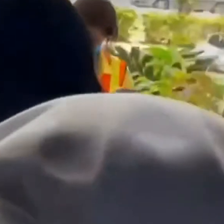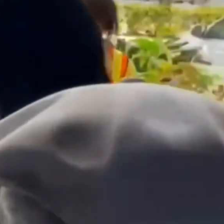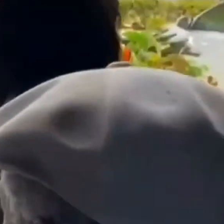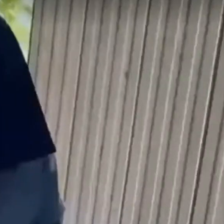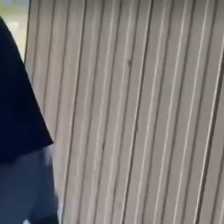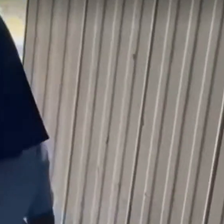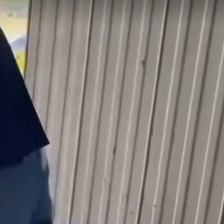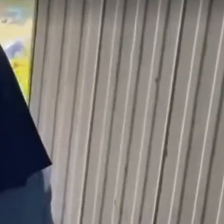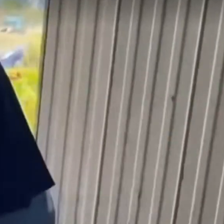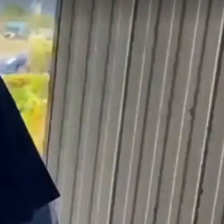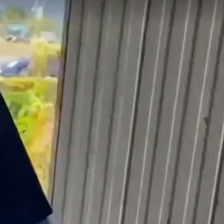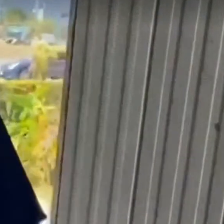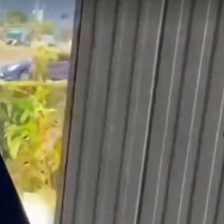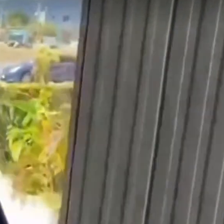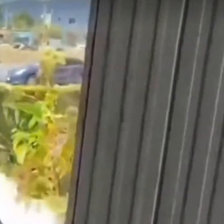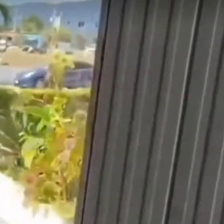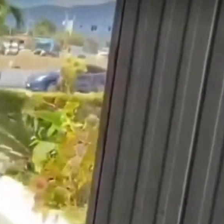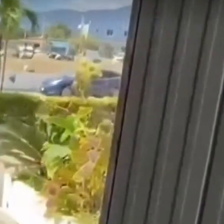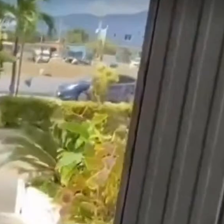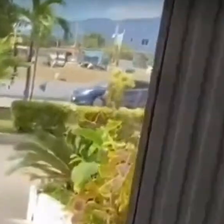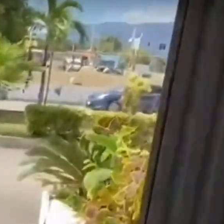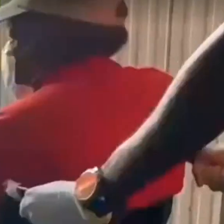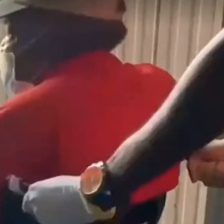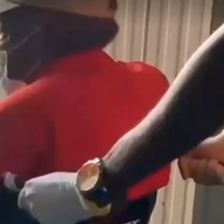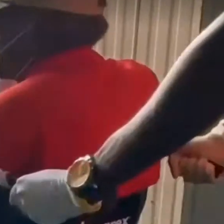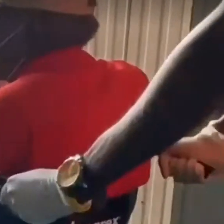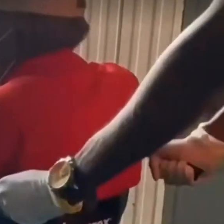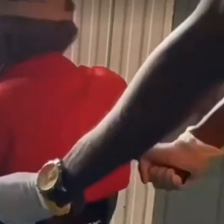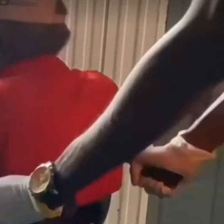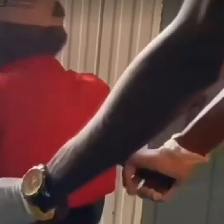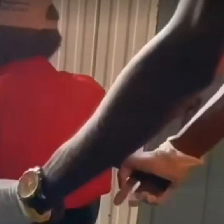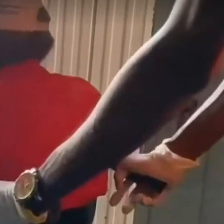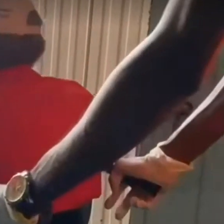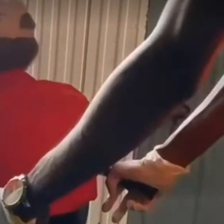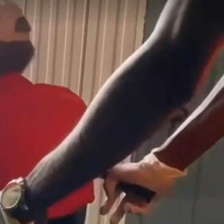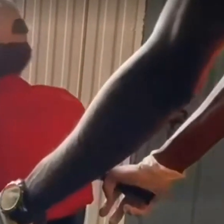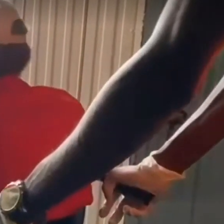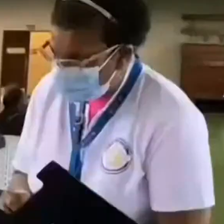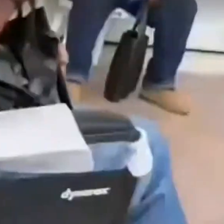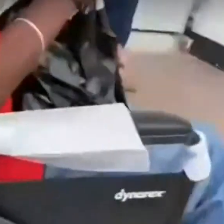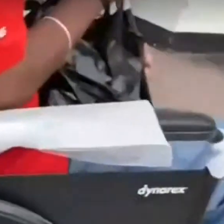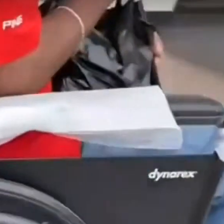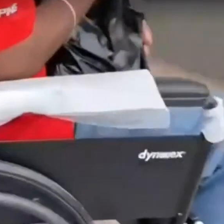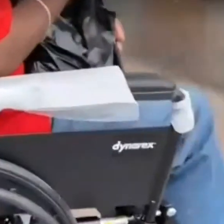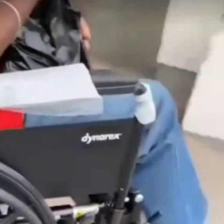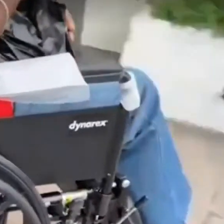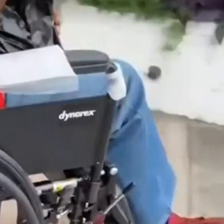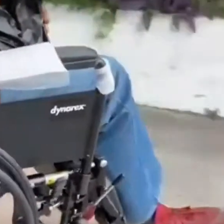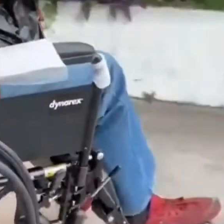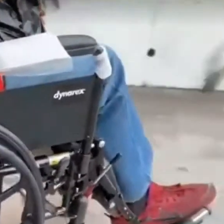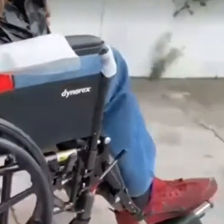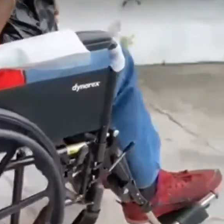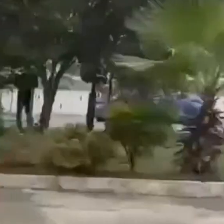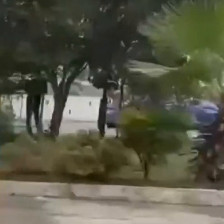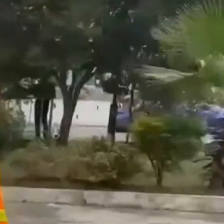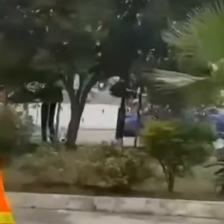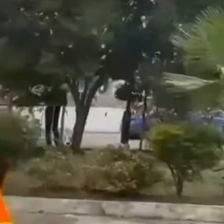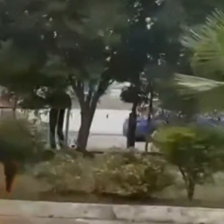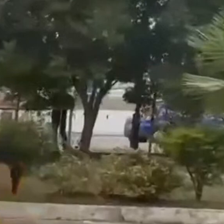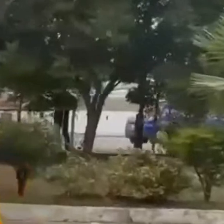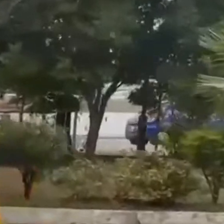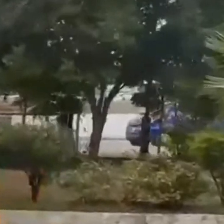will get better. Lord, I thank you for sunshine. Thank you for rain. Thank you for